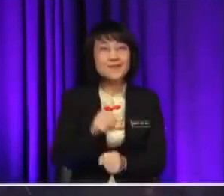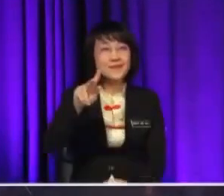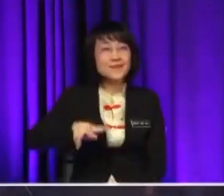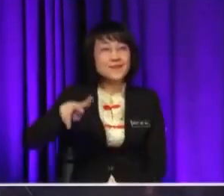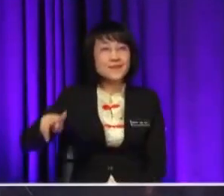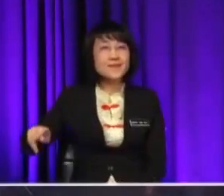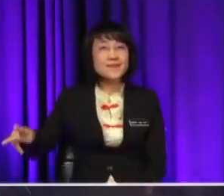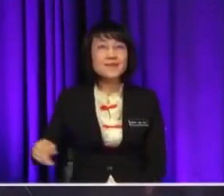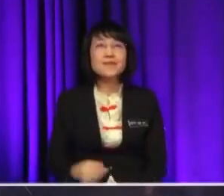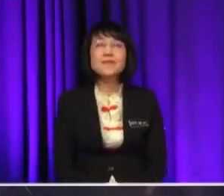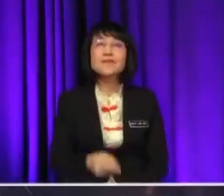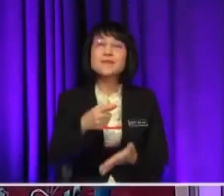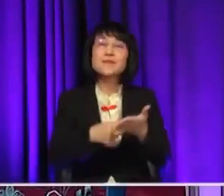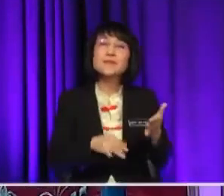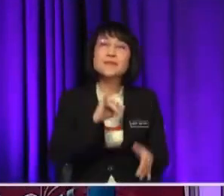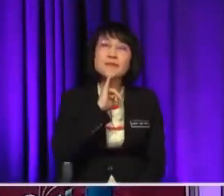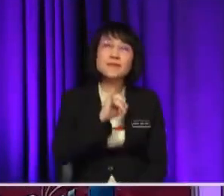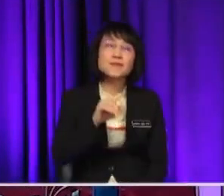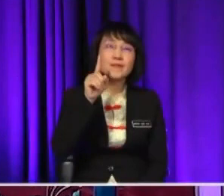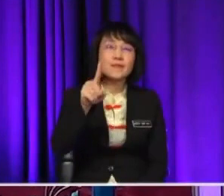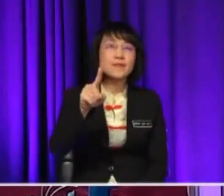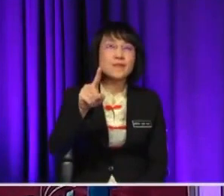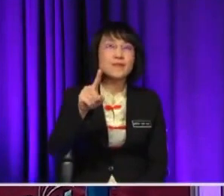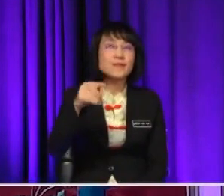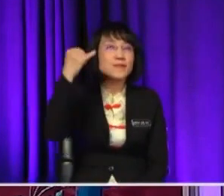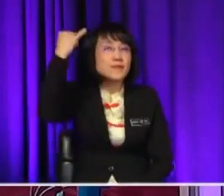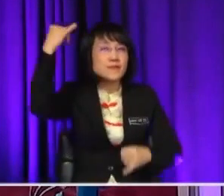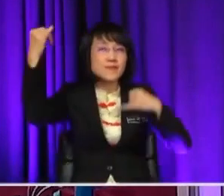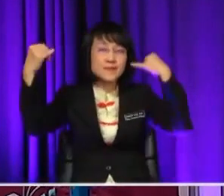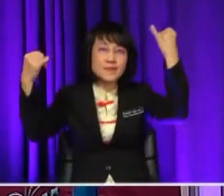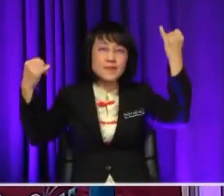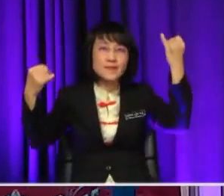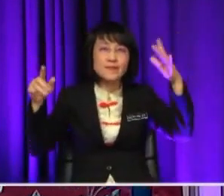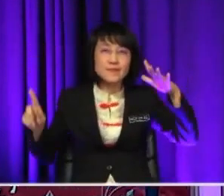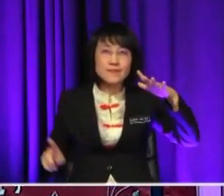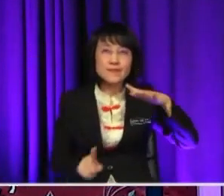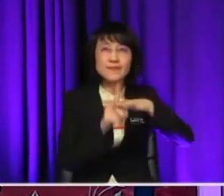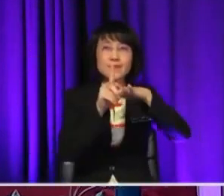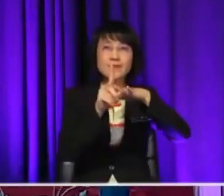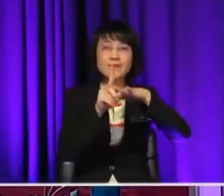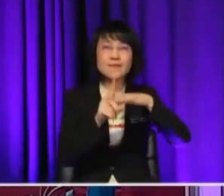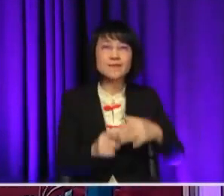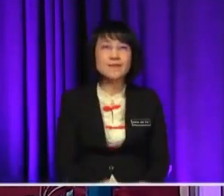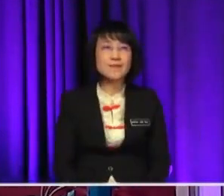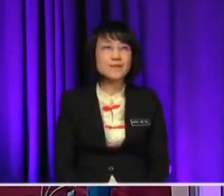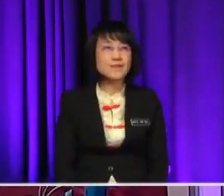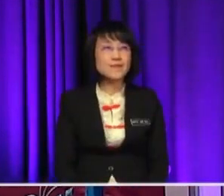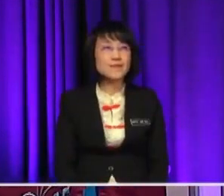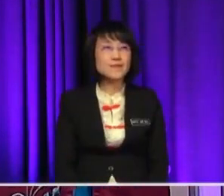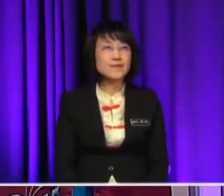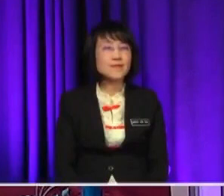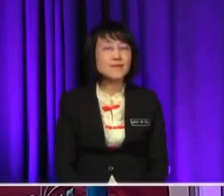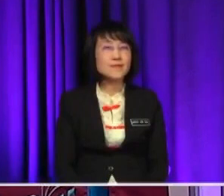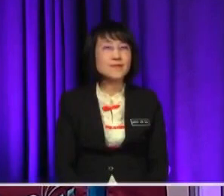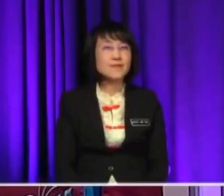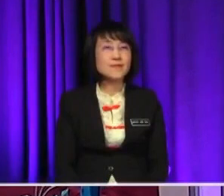here, what is one imagery that really stands out? I think we have time just for Anyone.